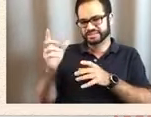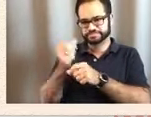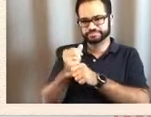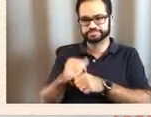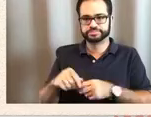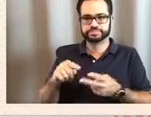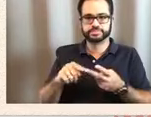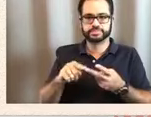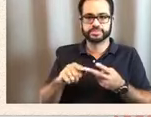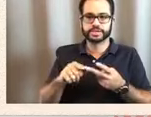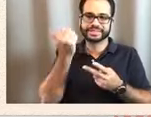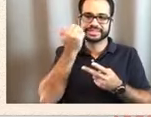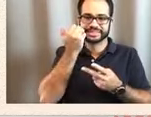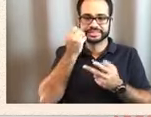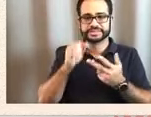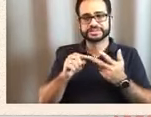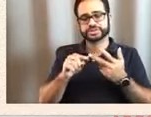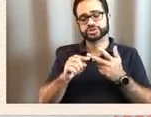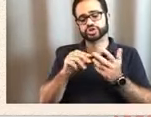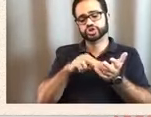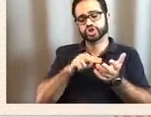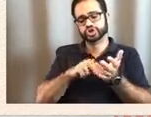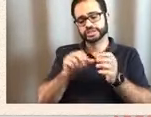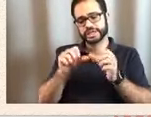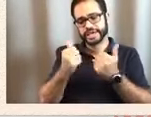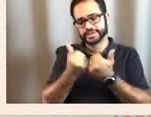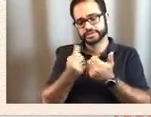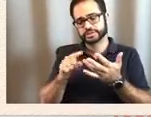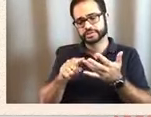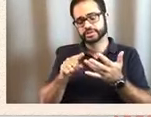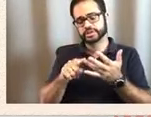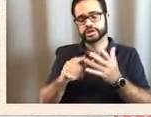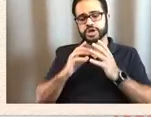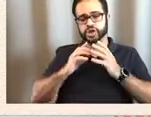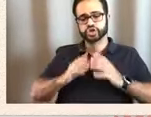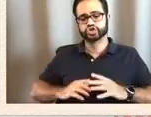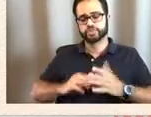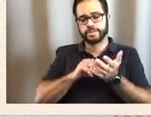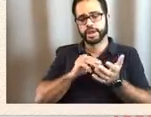nursing agencies, consumable medical supply companies, etc.